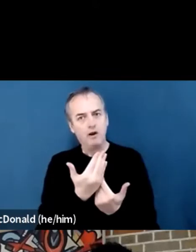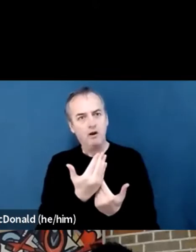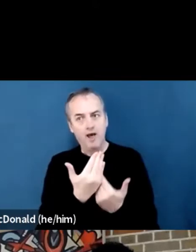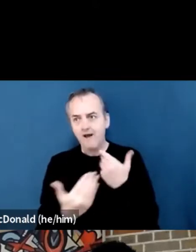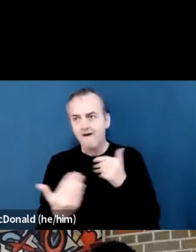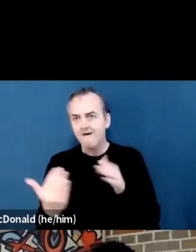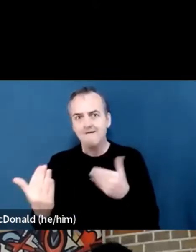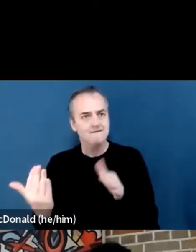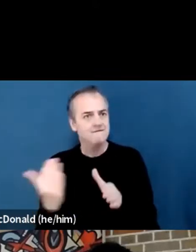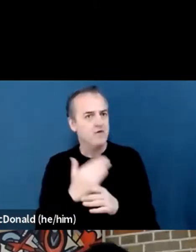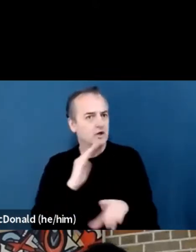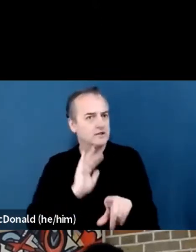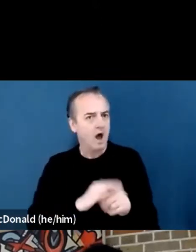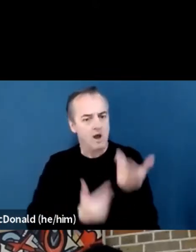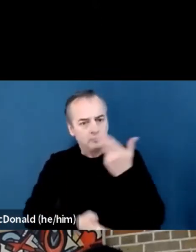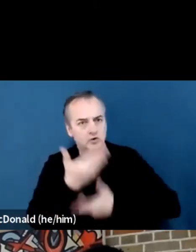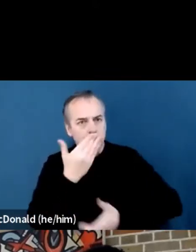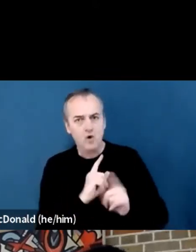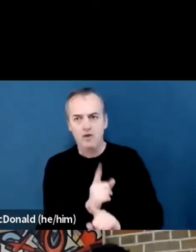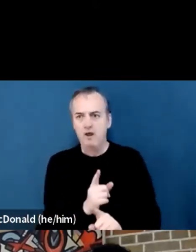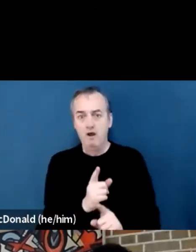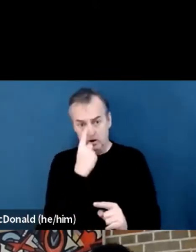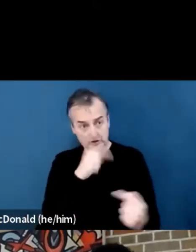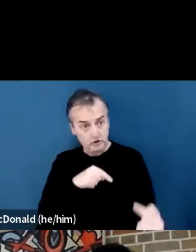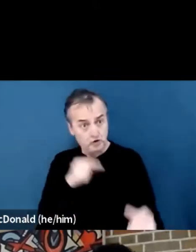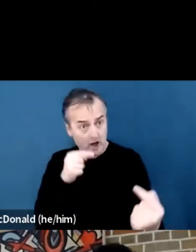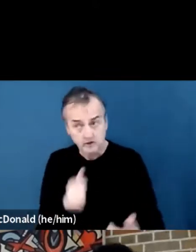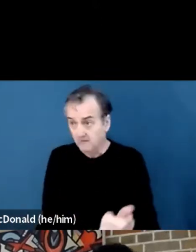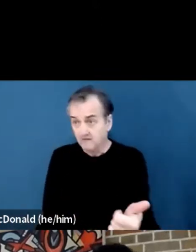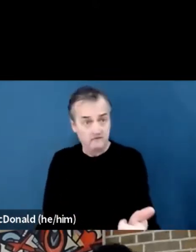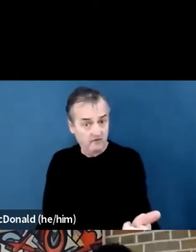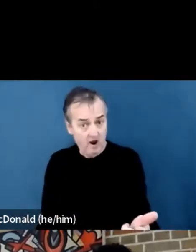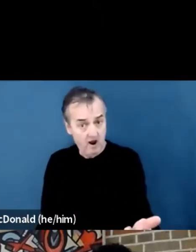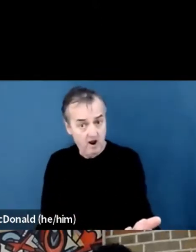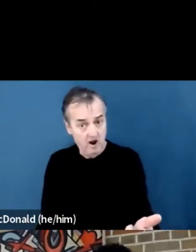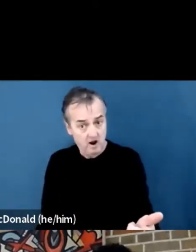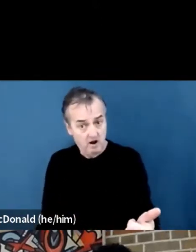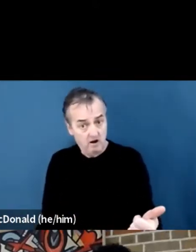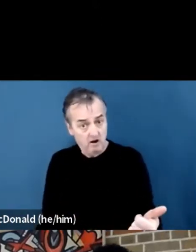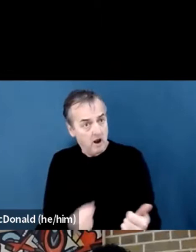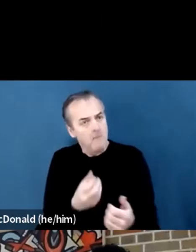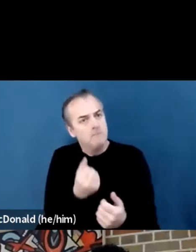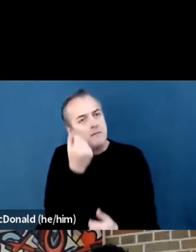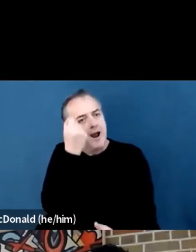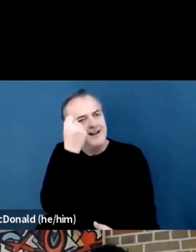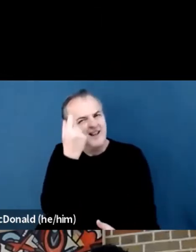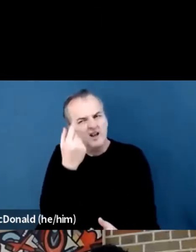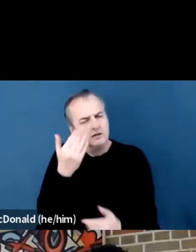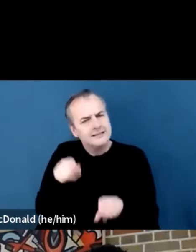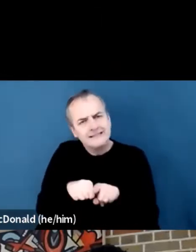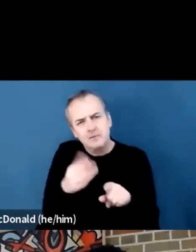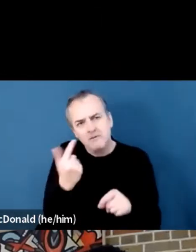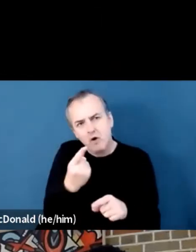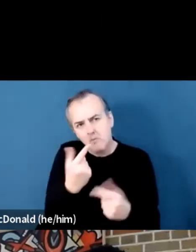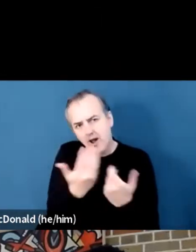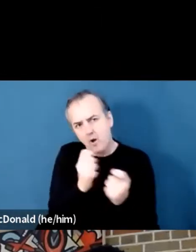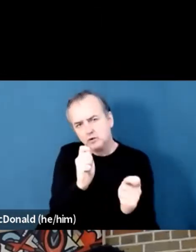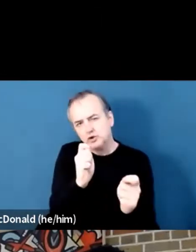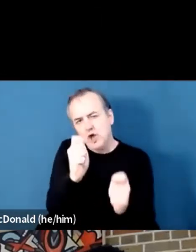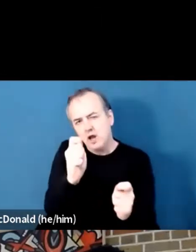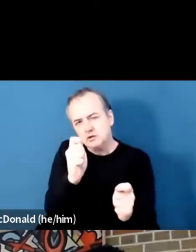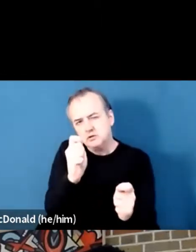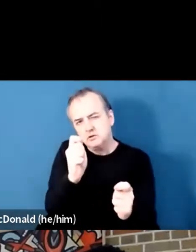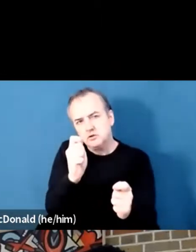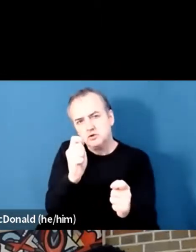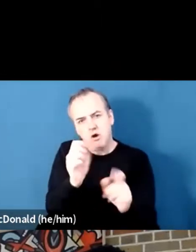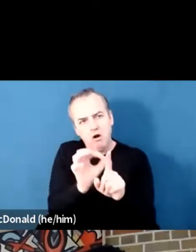it's provocative, that even if it's something that isn't the newest idea, how are you going to take it